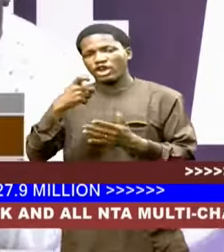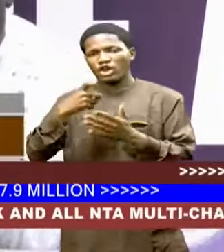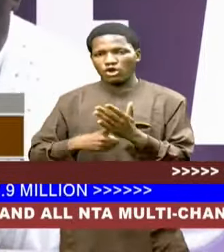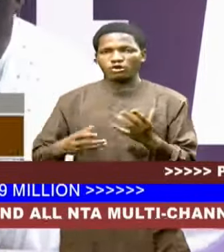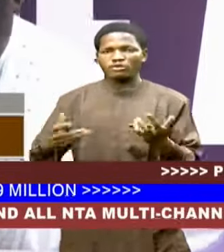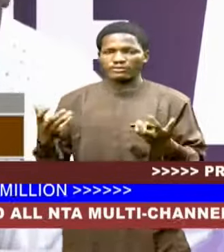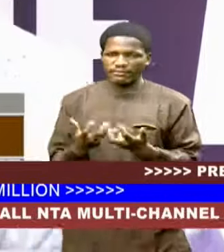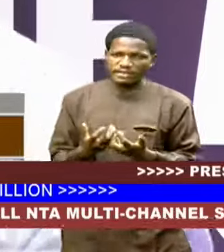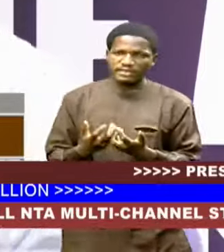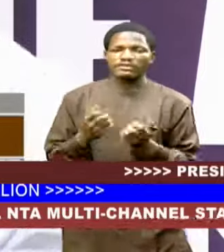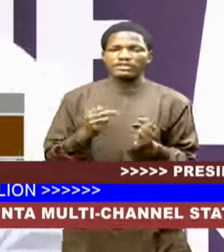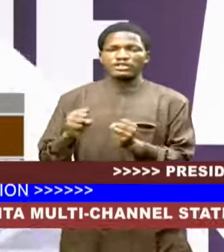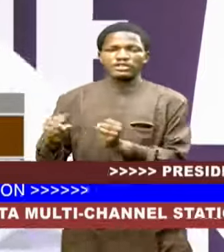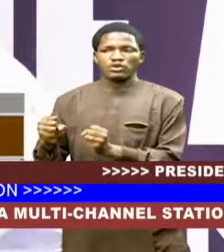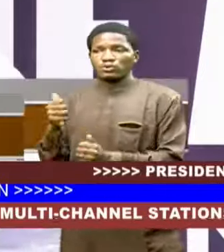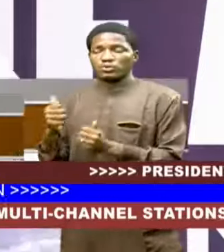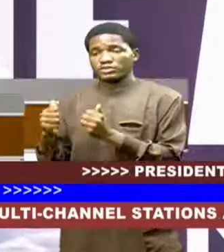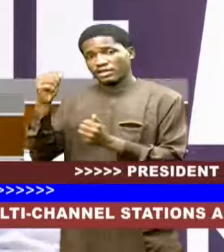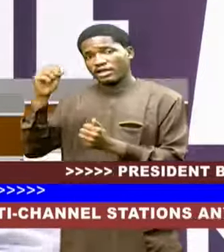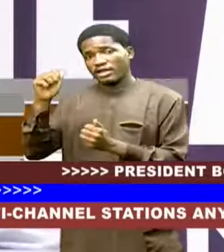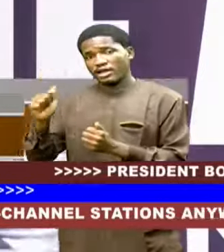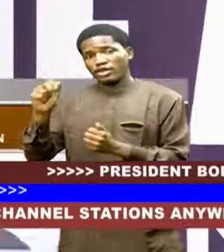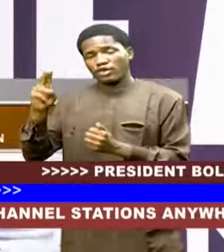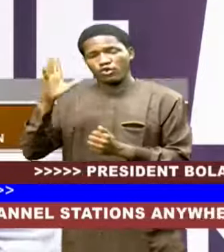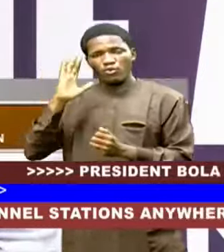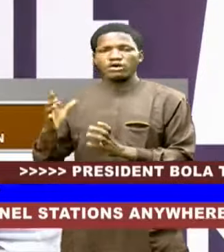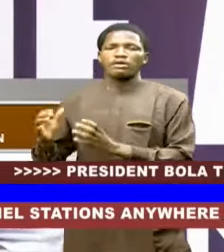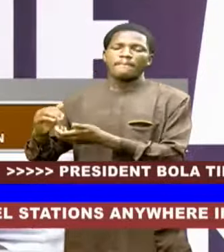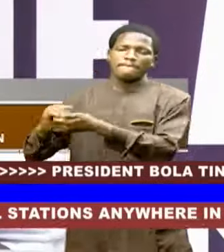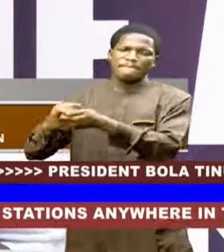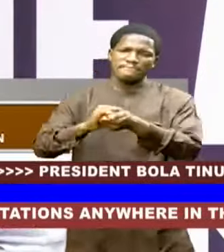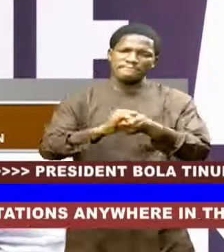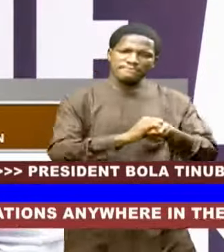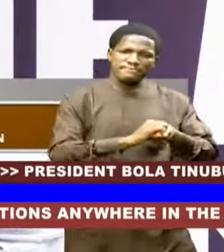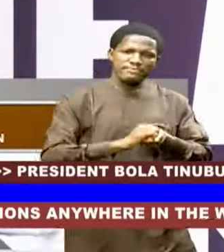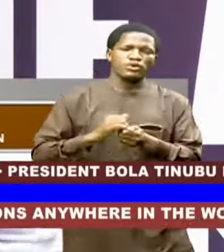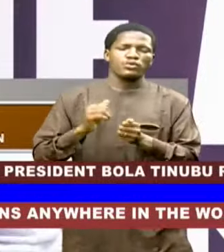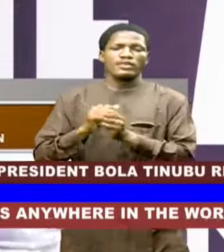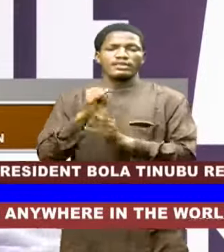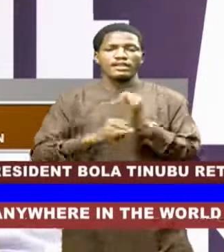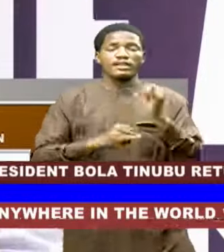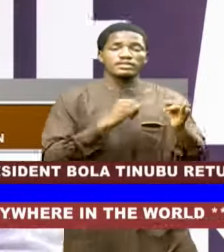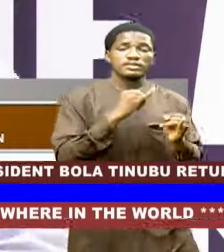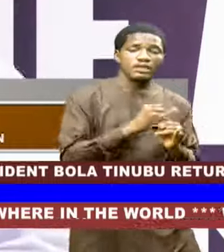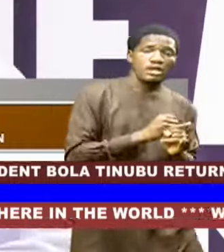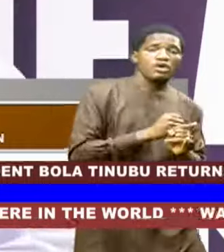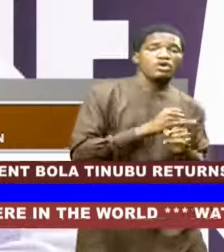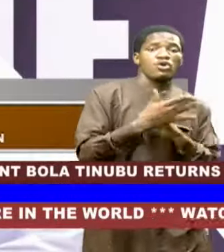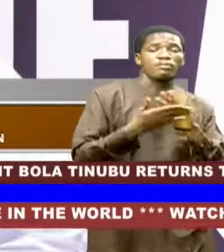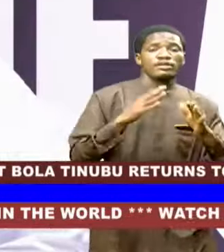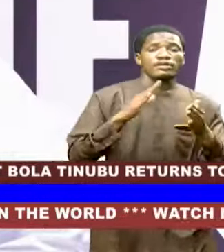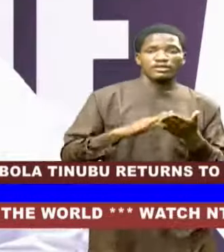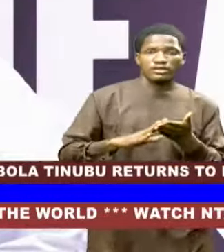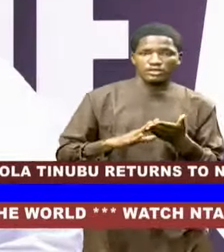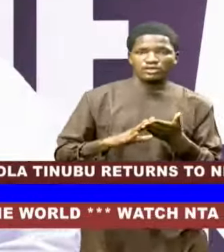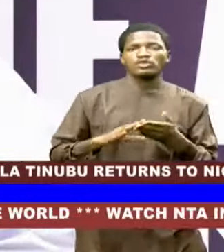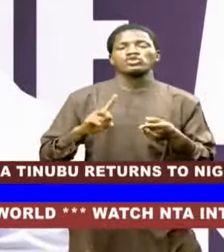would collaborate with the United Nations and the international community to stem the tide of